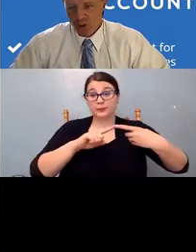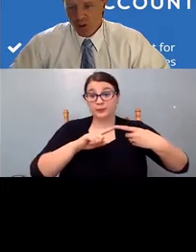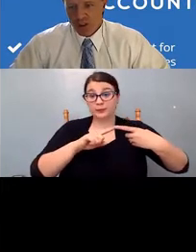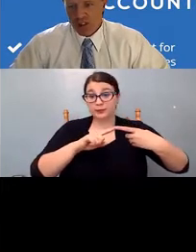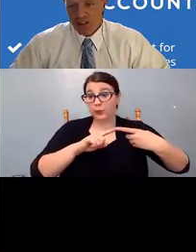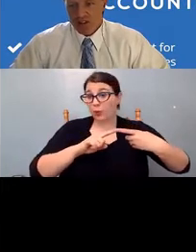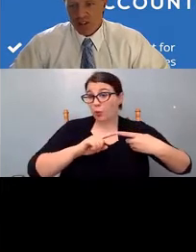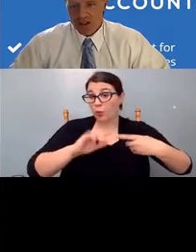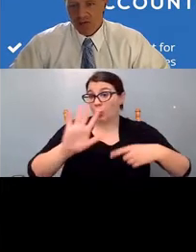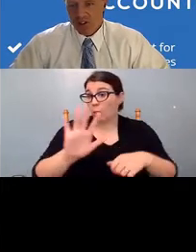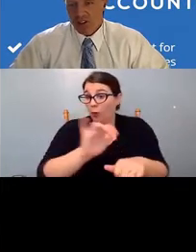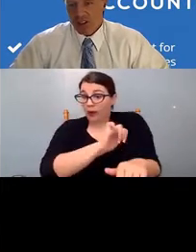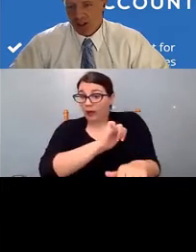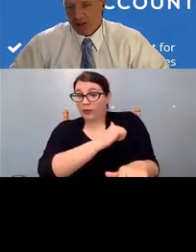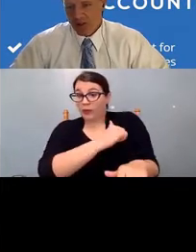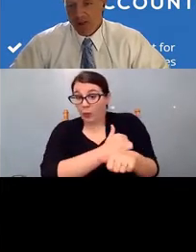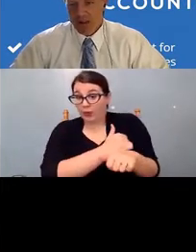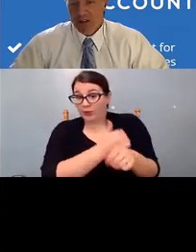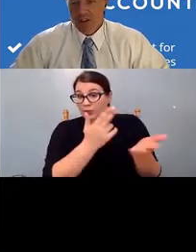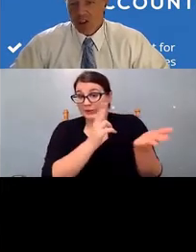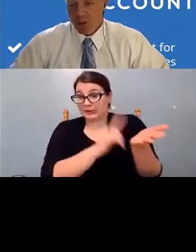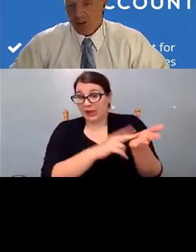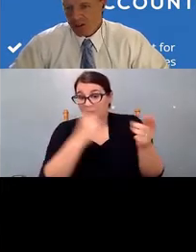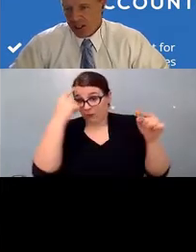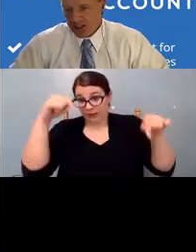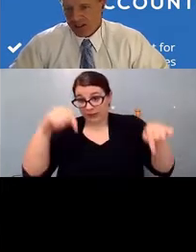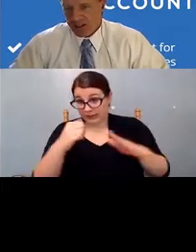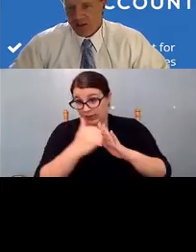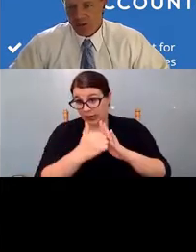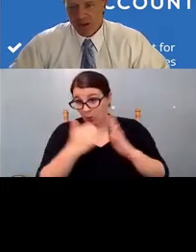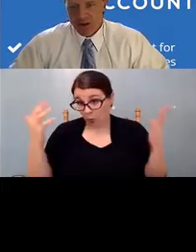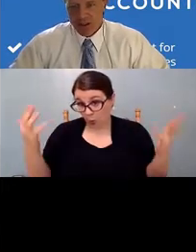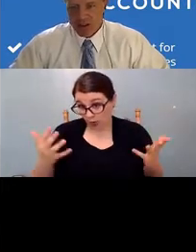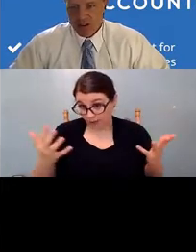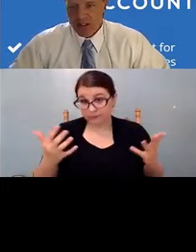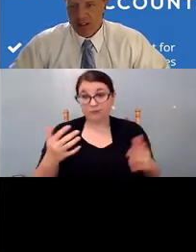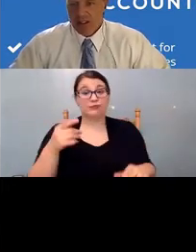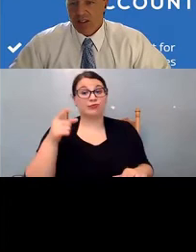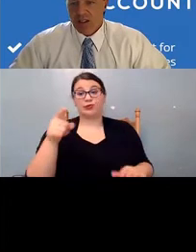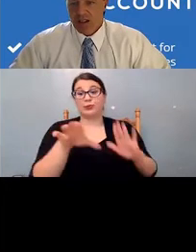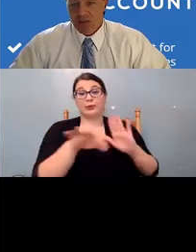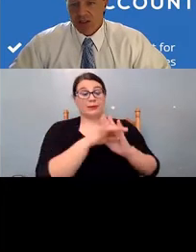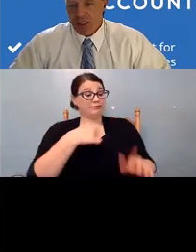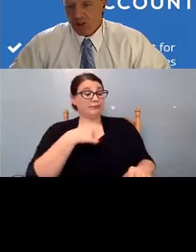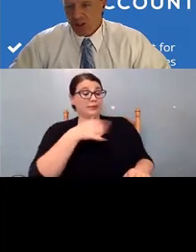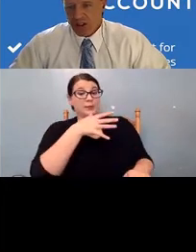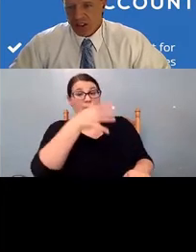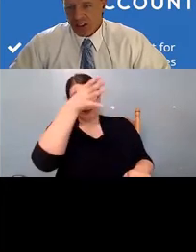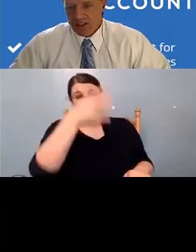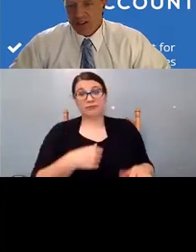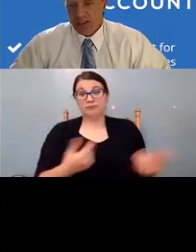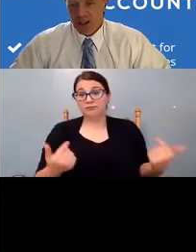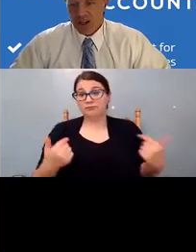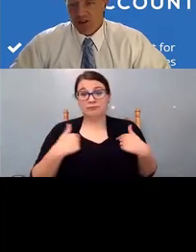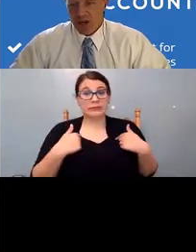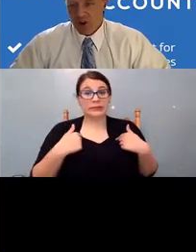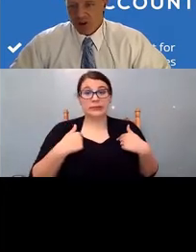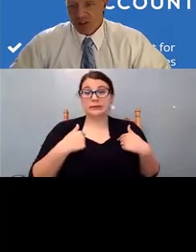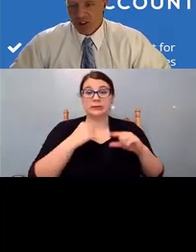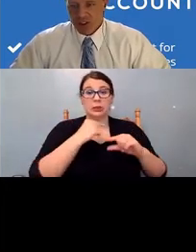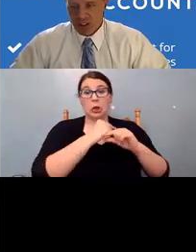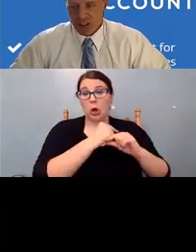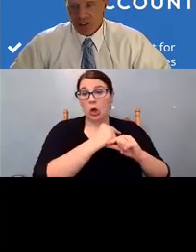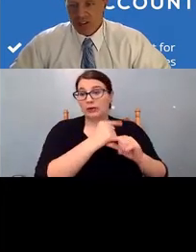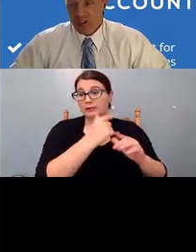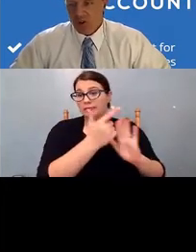your authority to sign up for this account? So you would select, I'm the parent, I'm the legal guardian, I have a power